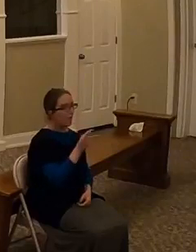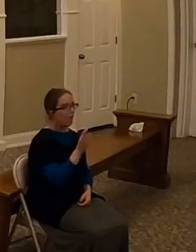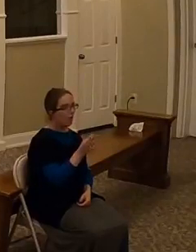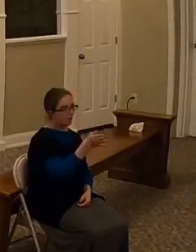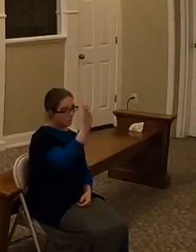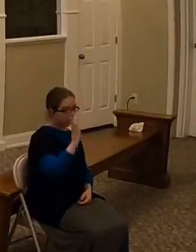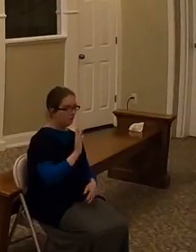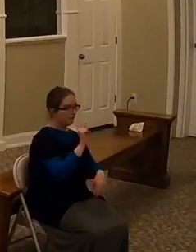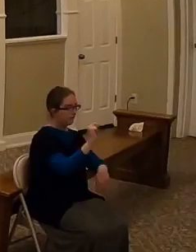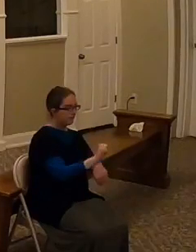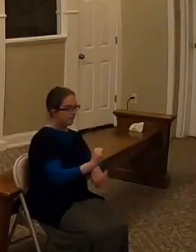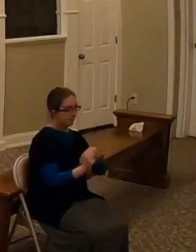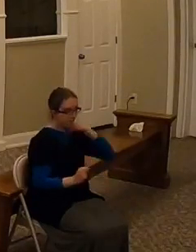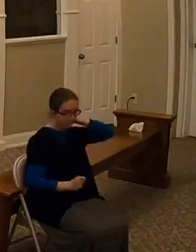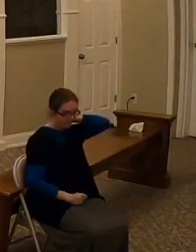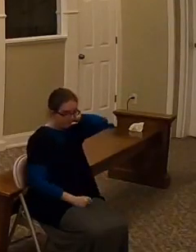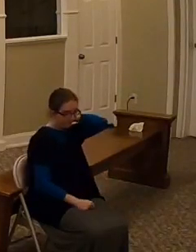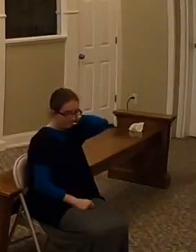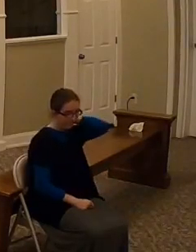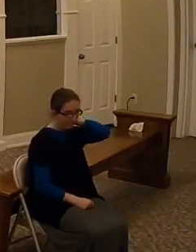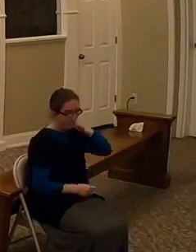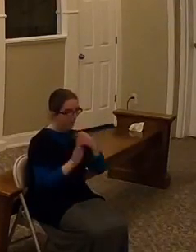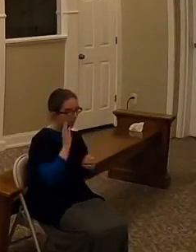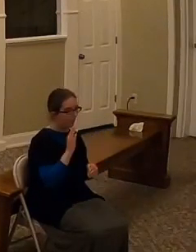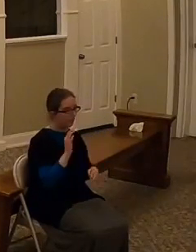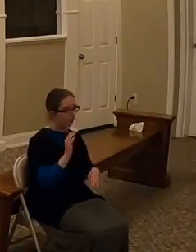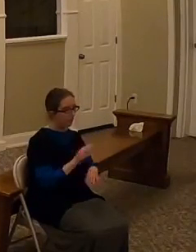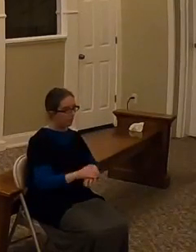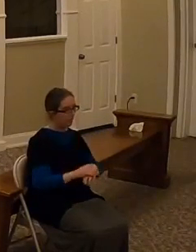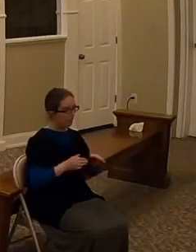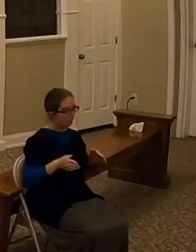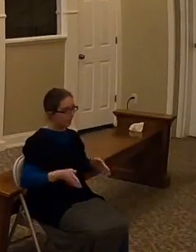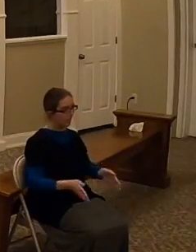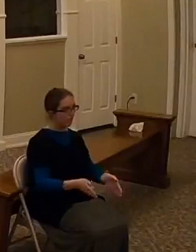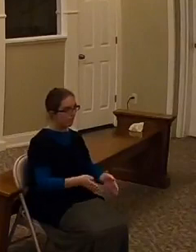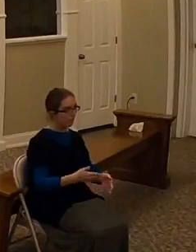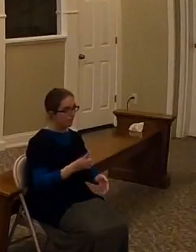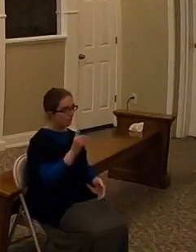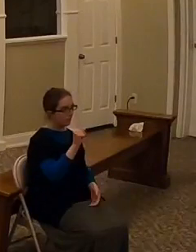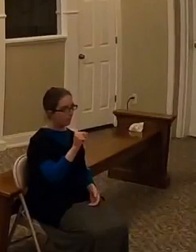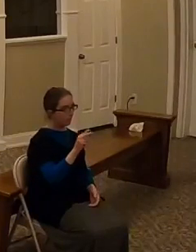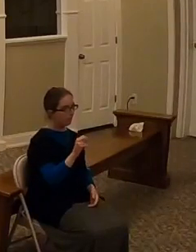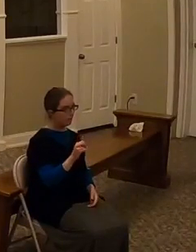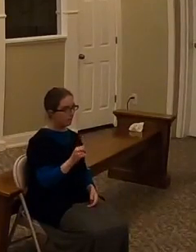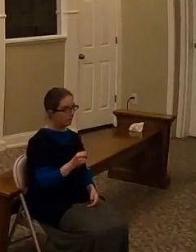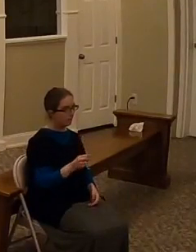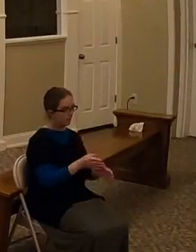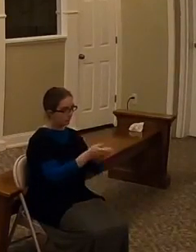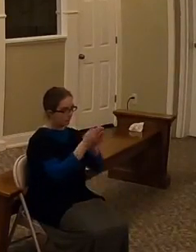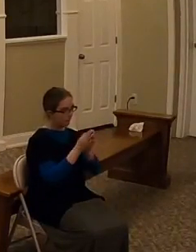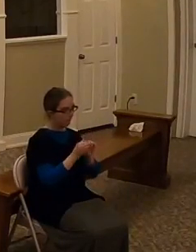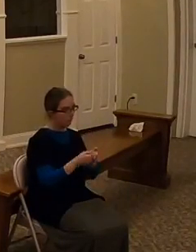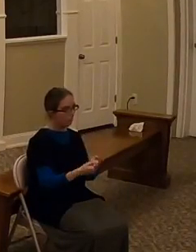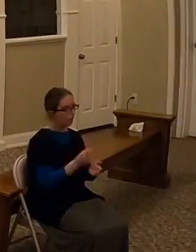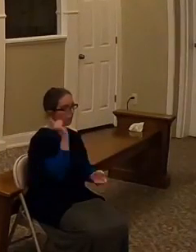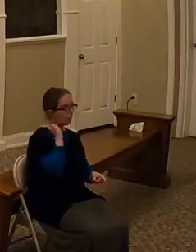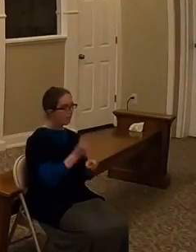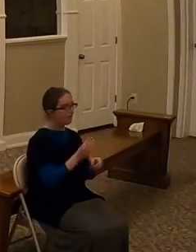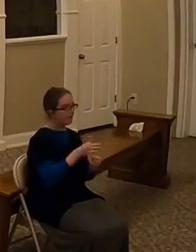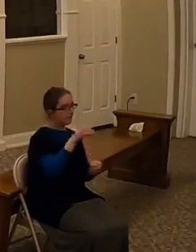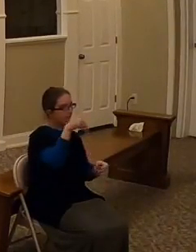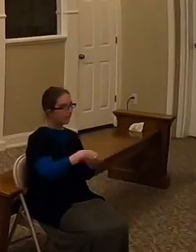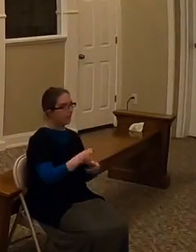God's temple. Amen. And I'm going to get on down the road here. The next thing David asked of God was, renew a right spirit within